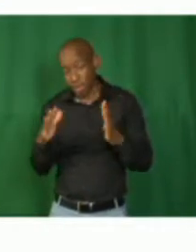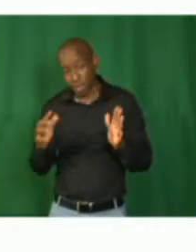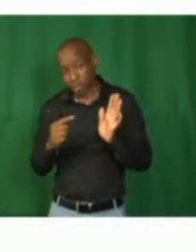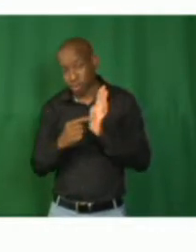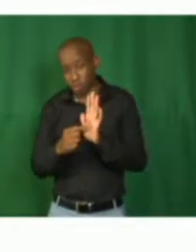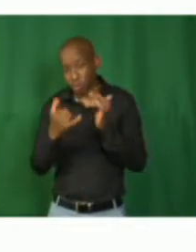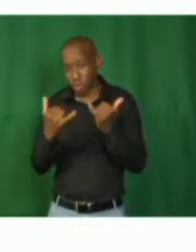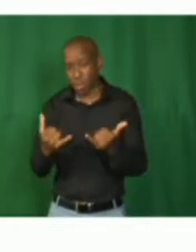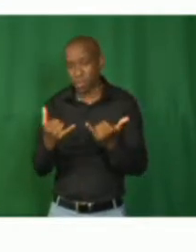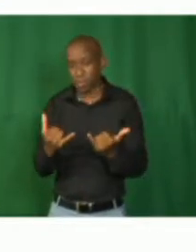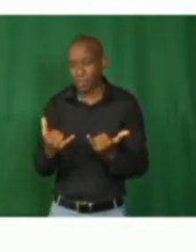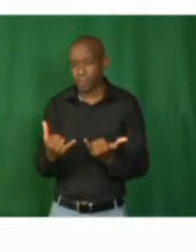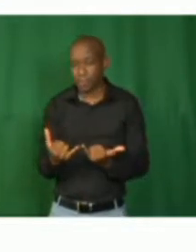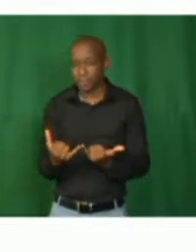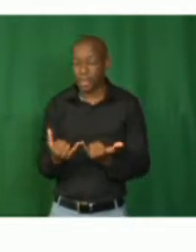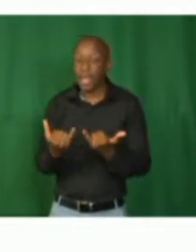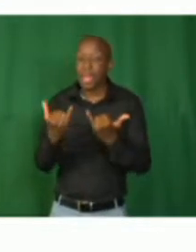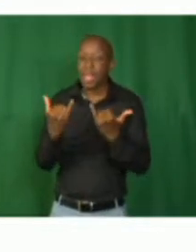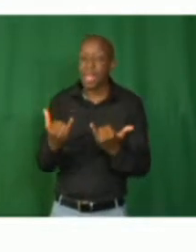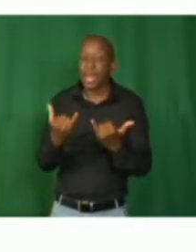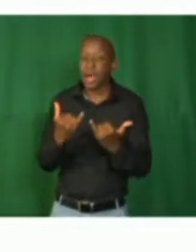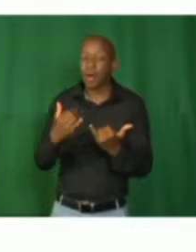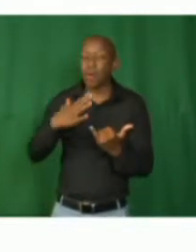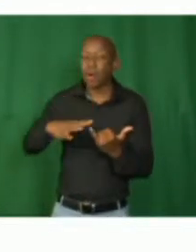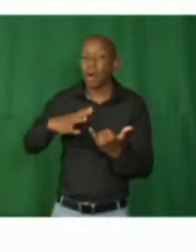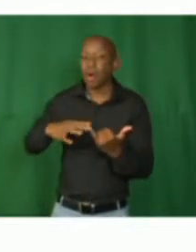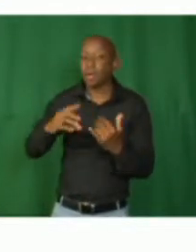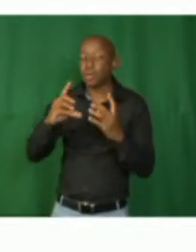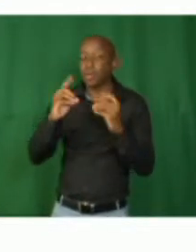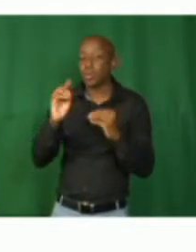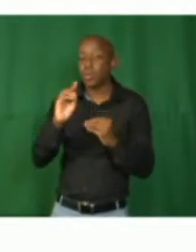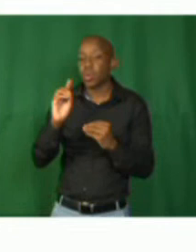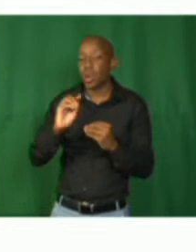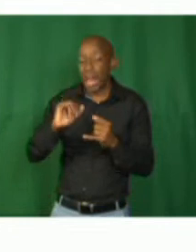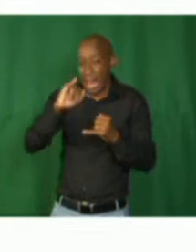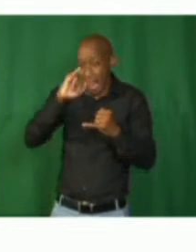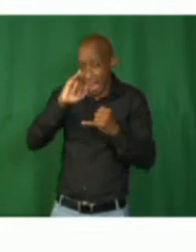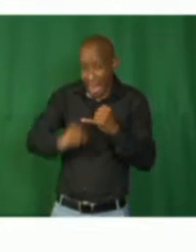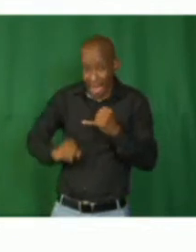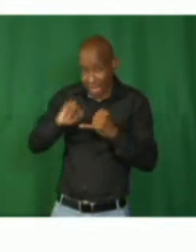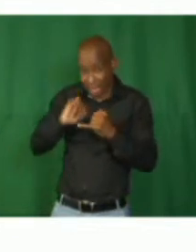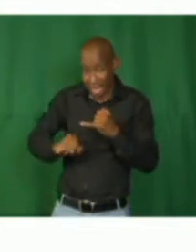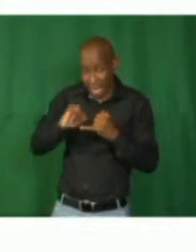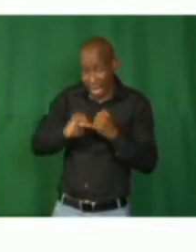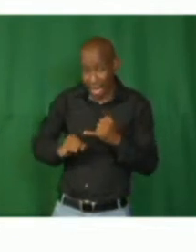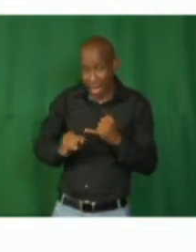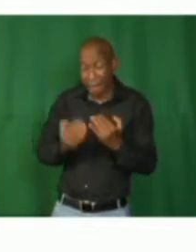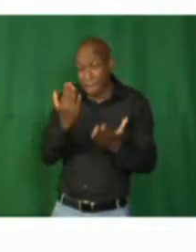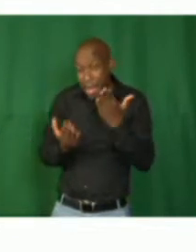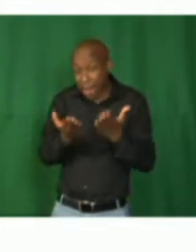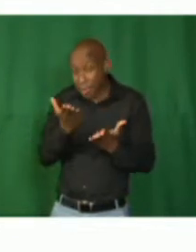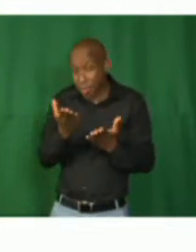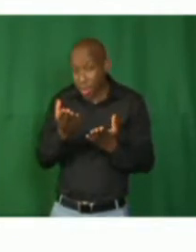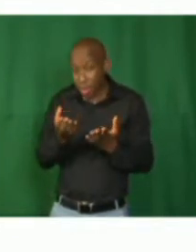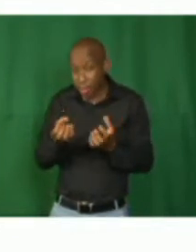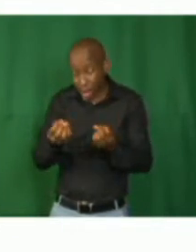point. So the next thing that we want to do now, which would be the last one now, suppose now you are